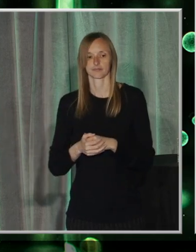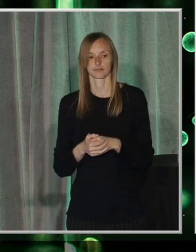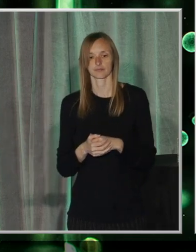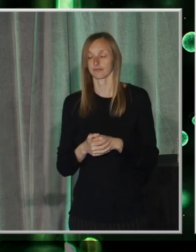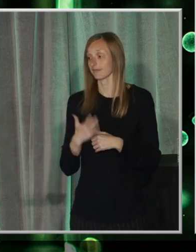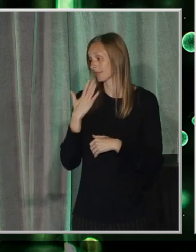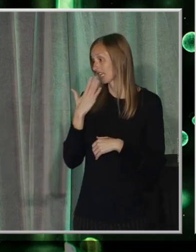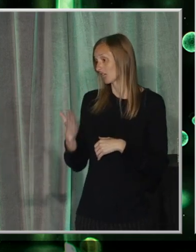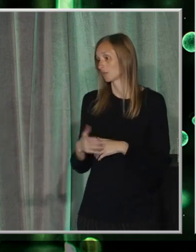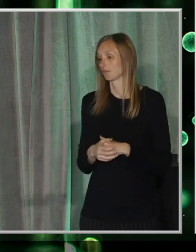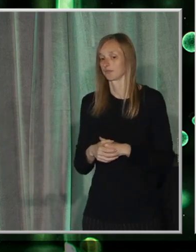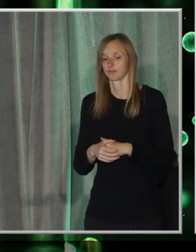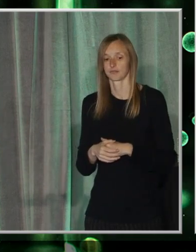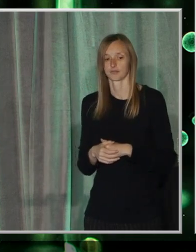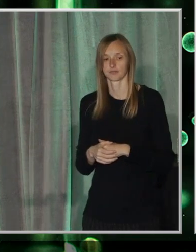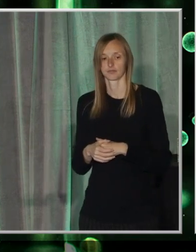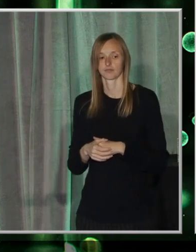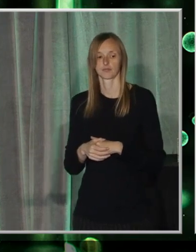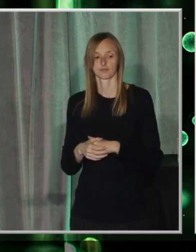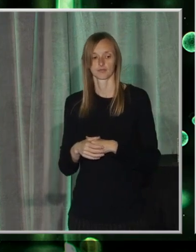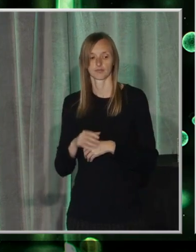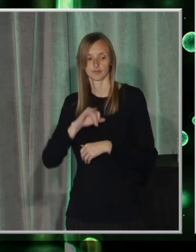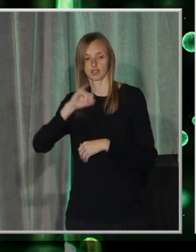Thank you.